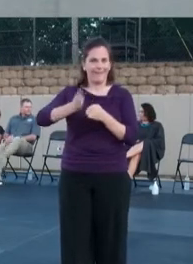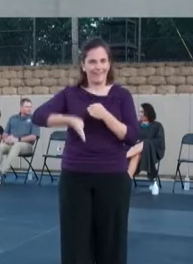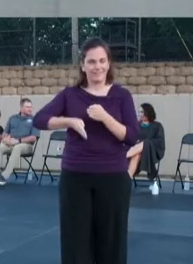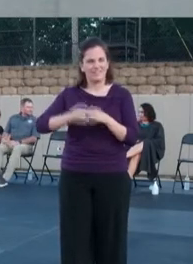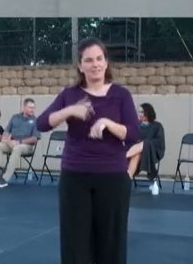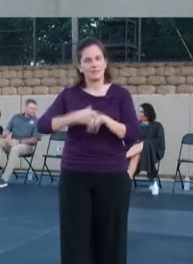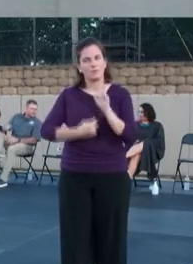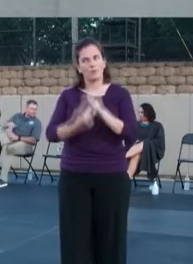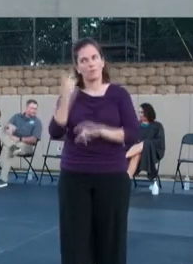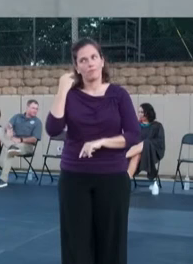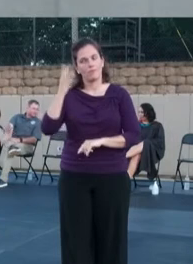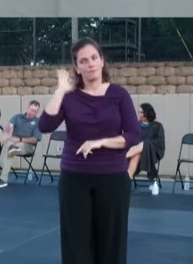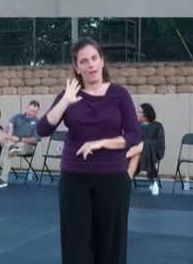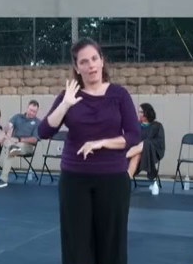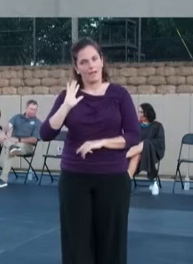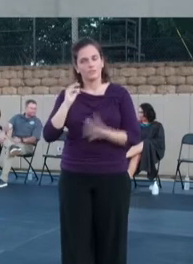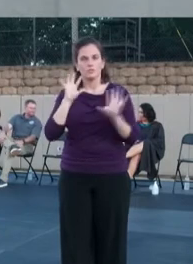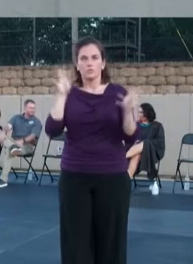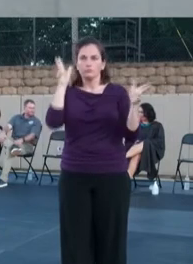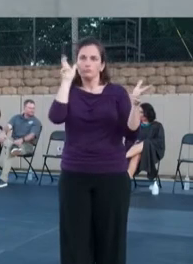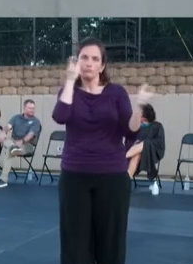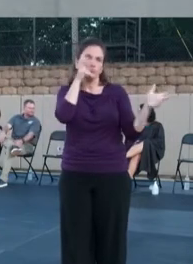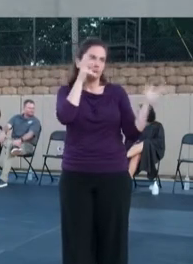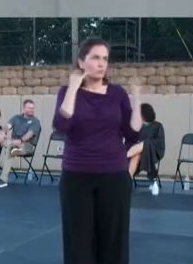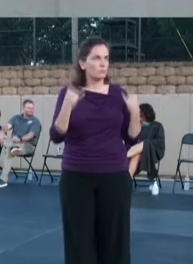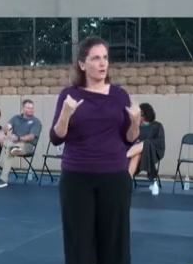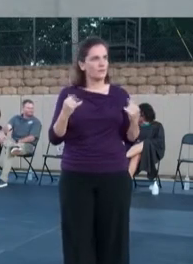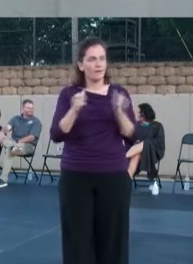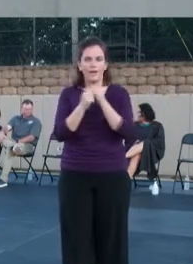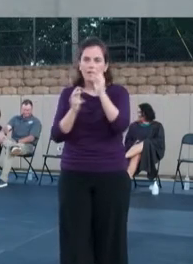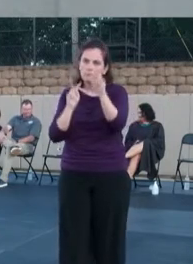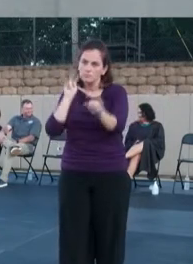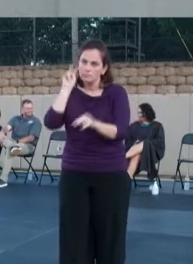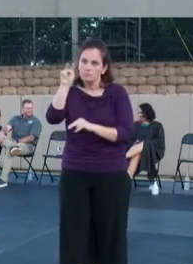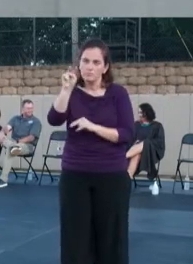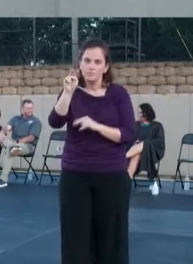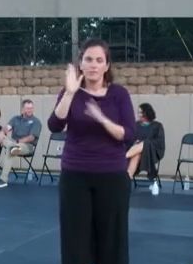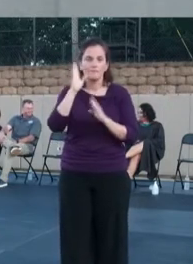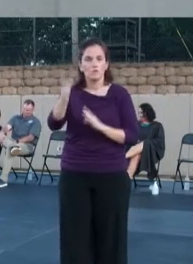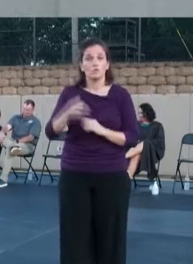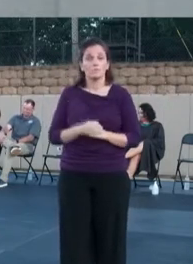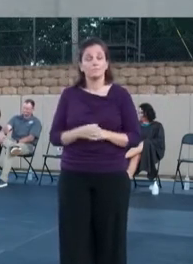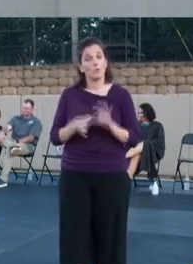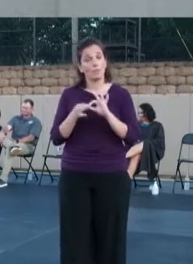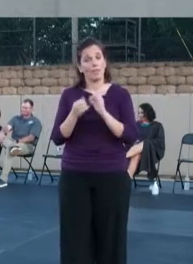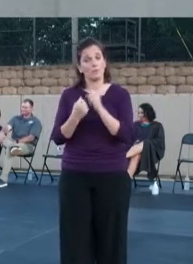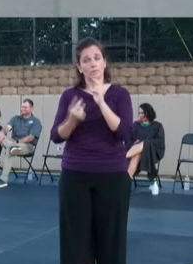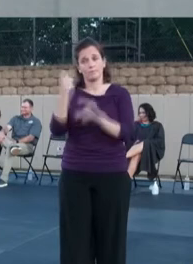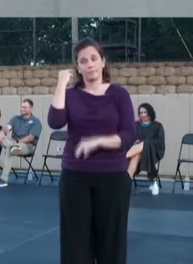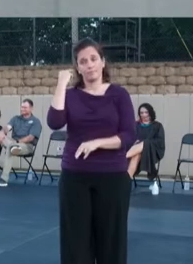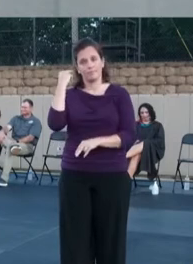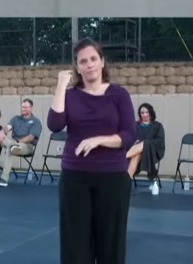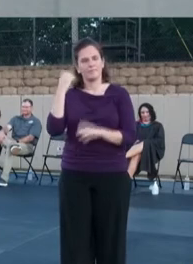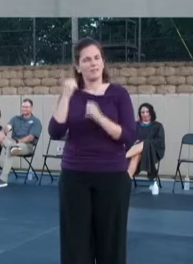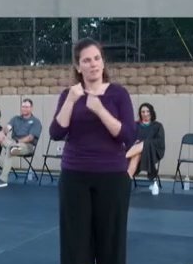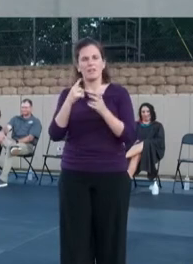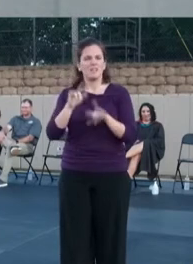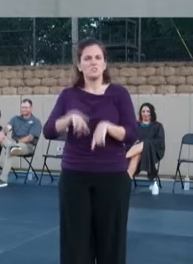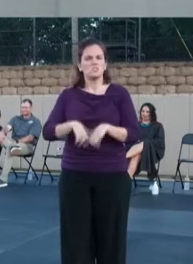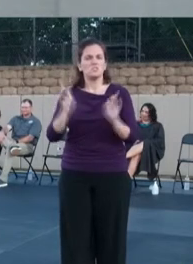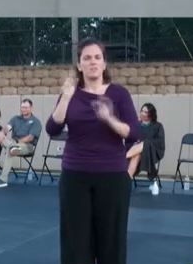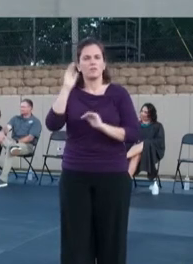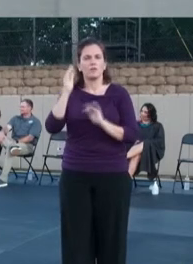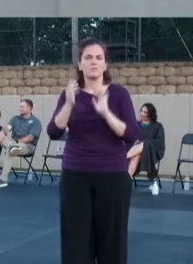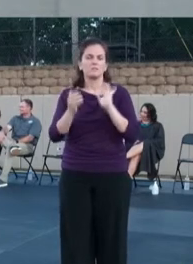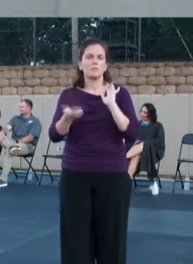past, take in the present, and look toward the future. Regarding the past, we have come a long way since we wore neon Nike Elite